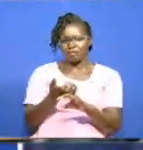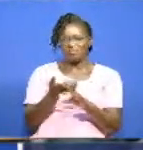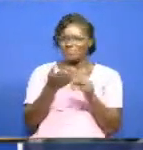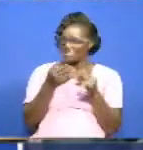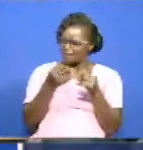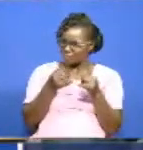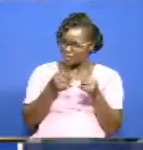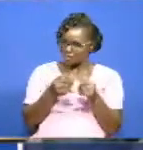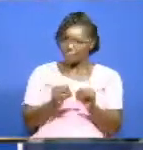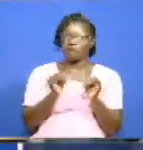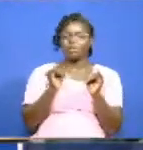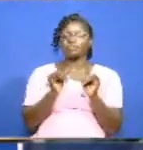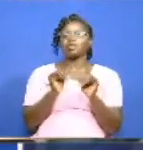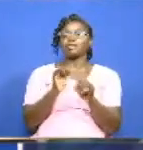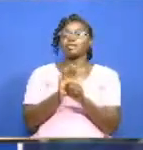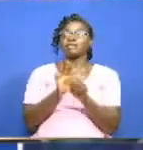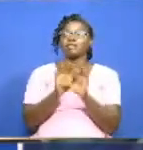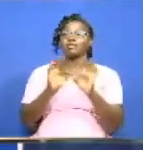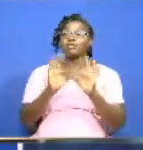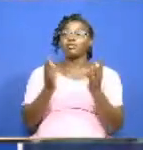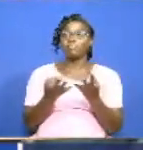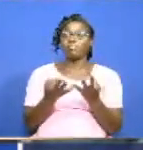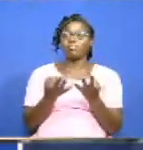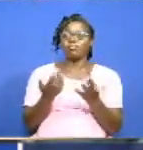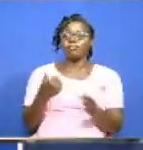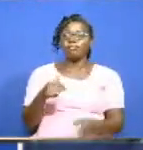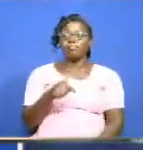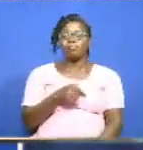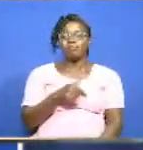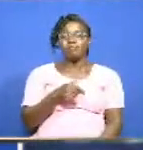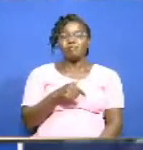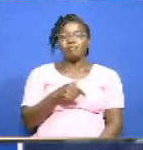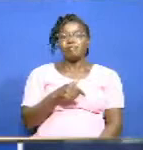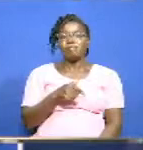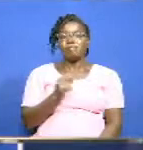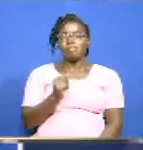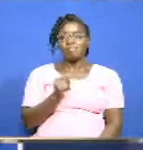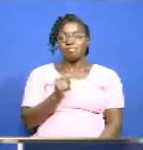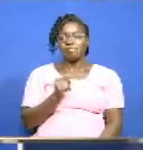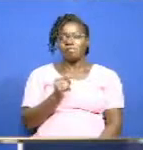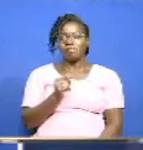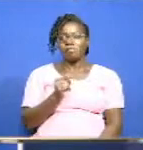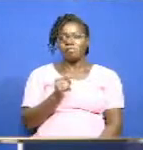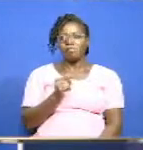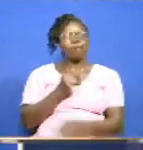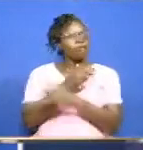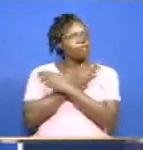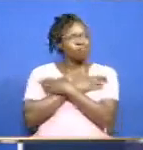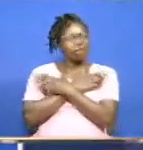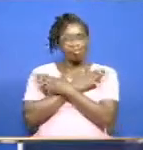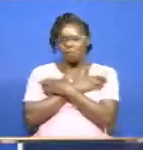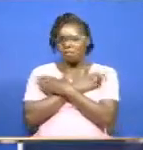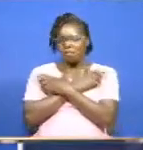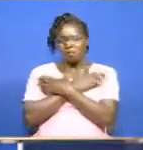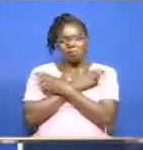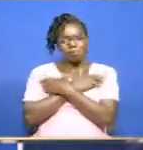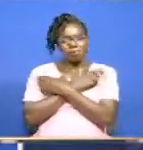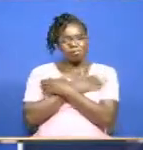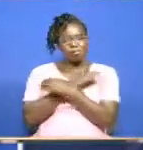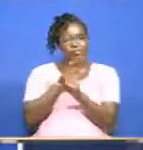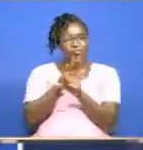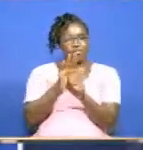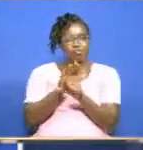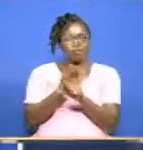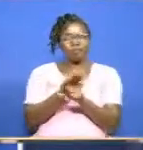time for the family, for us, as well as the KBC family. Very friendly. She would be your